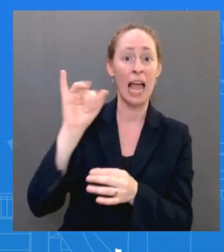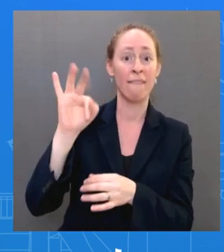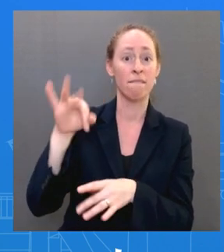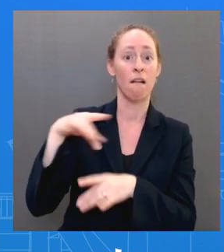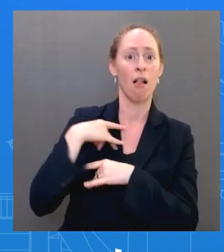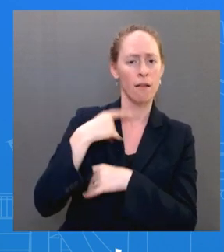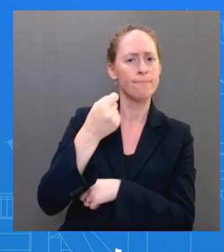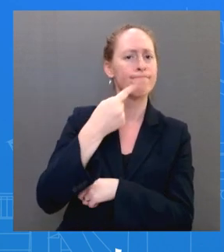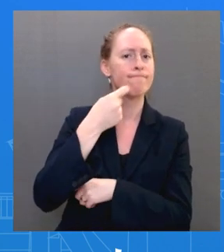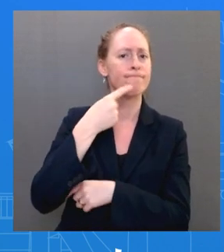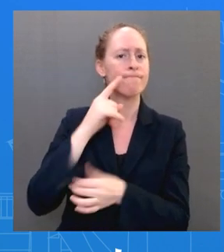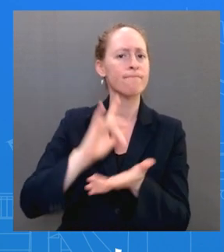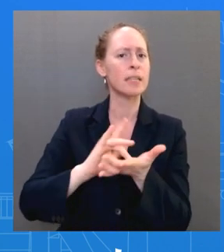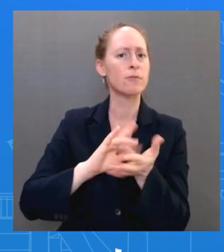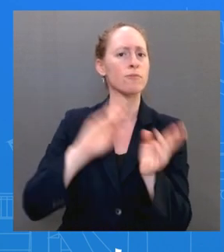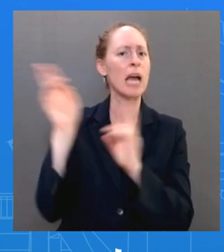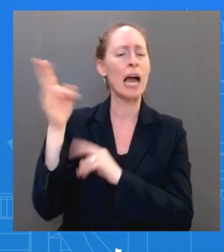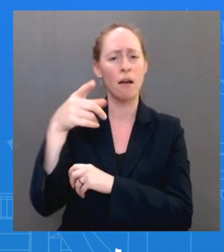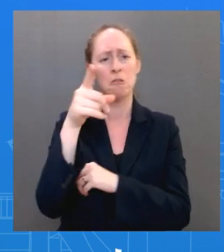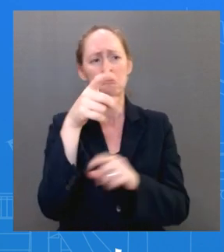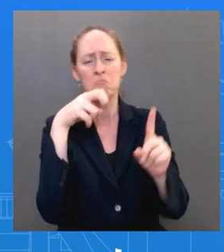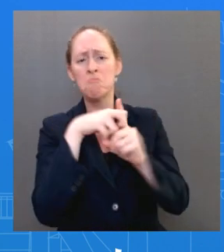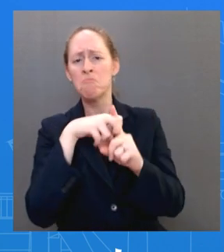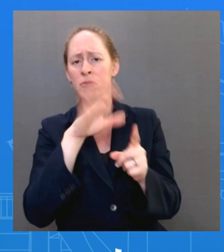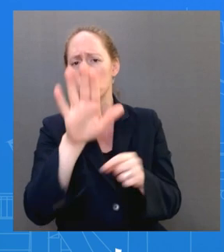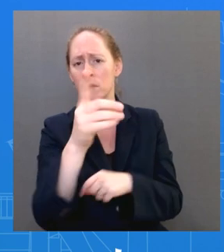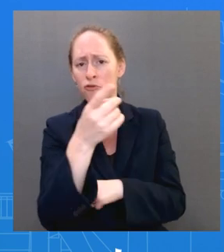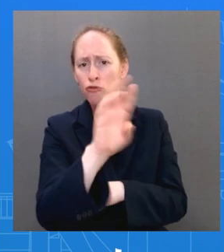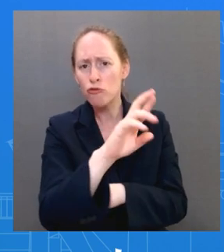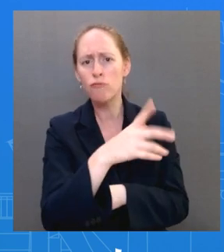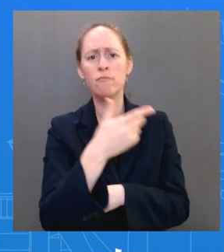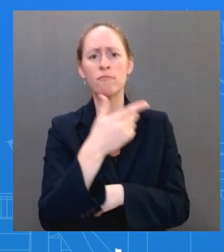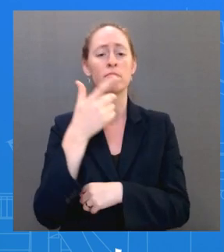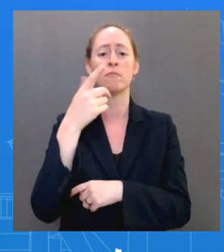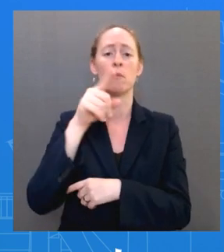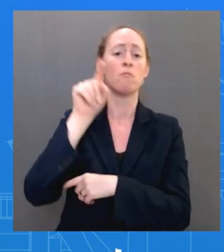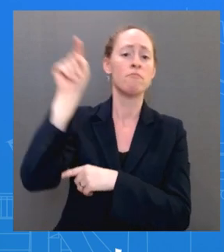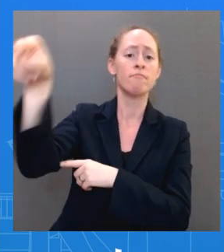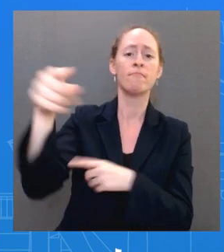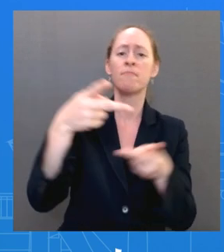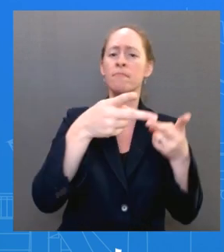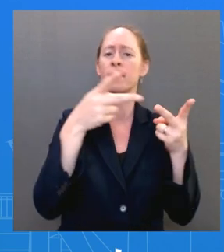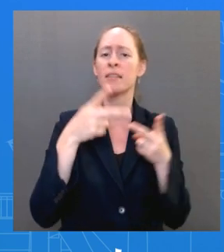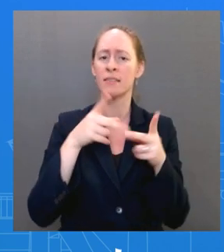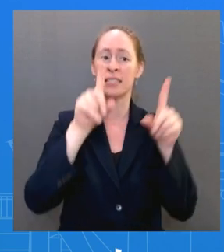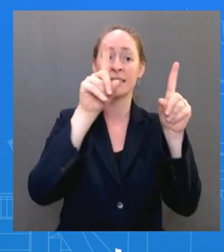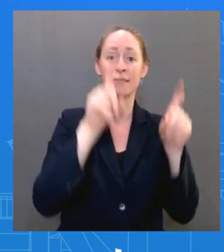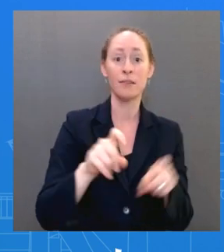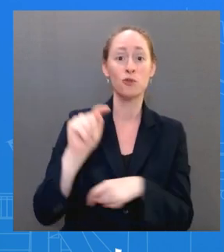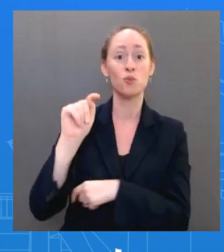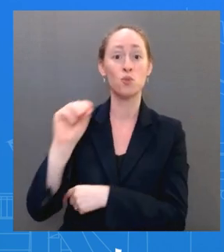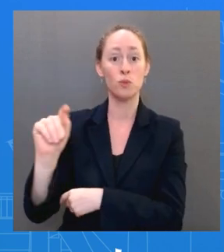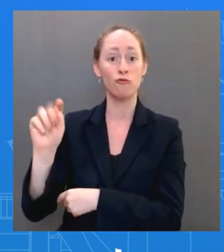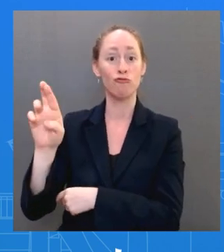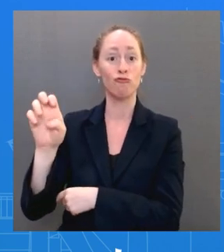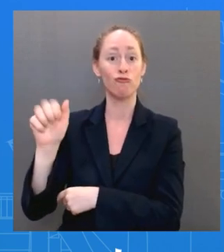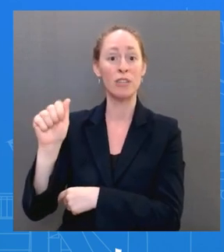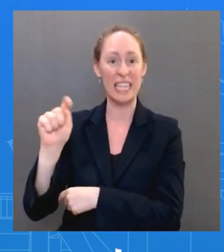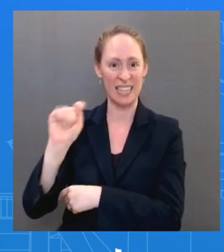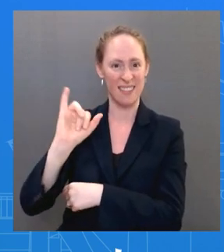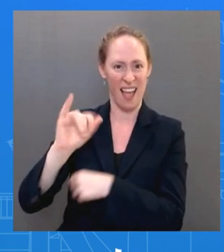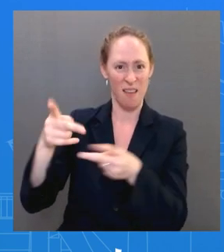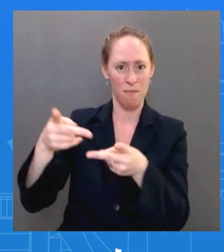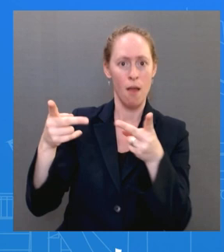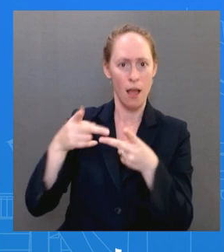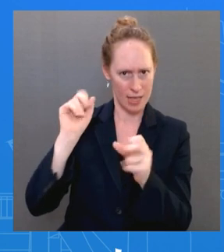on vaccines and treatments just over the last couple of weeks. Over the last 7 days, we've gotten 2.2 million more shots into people's